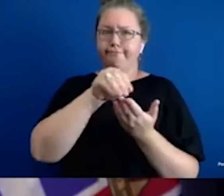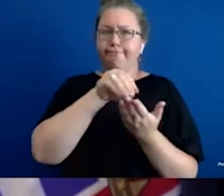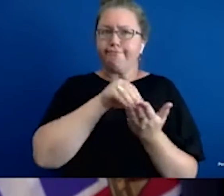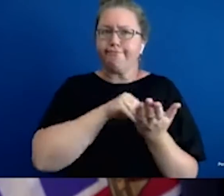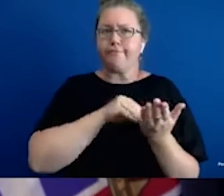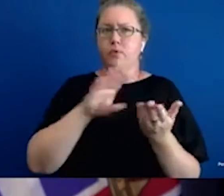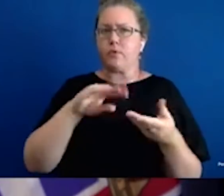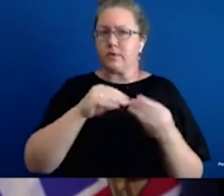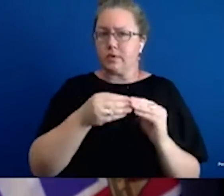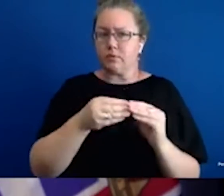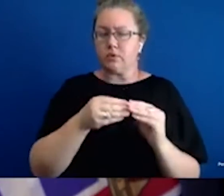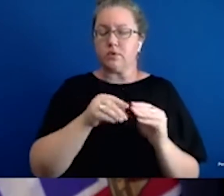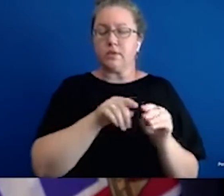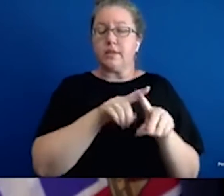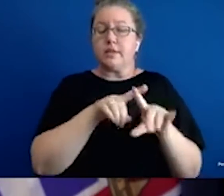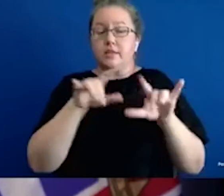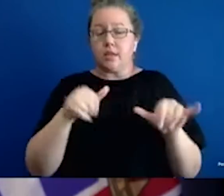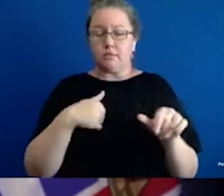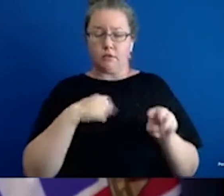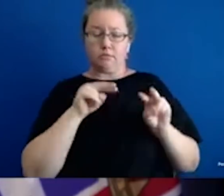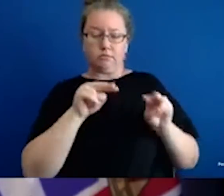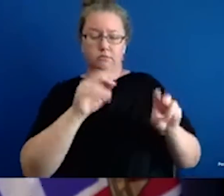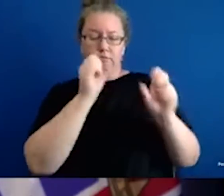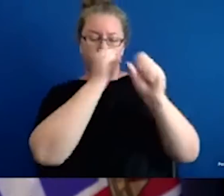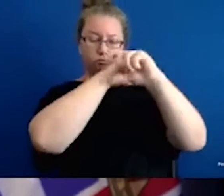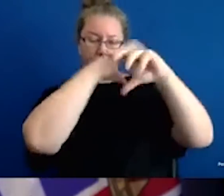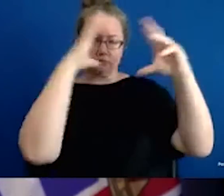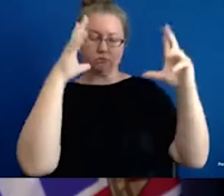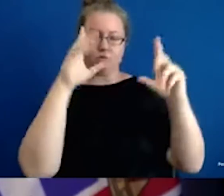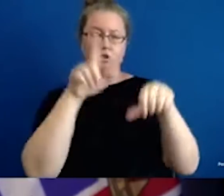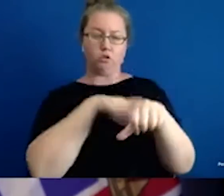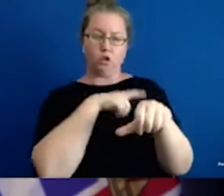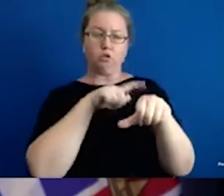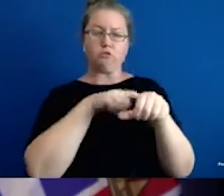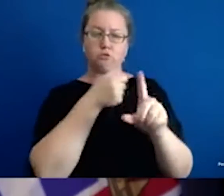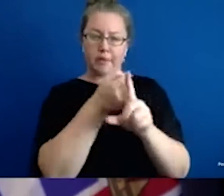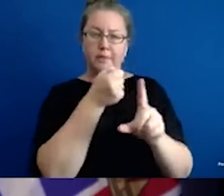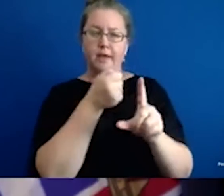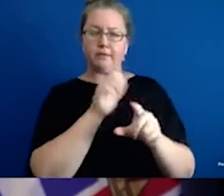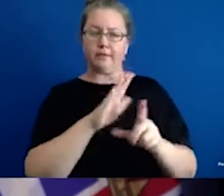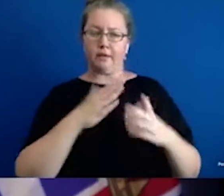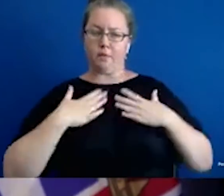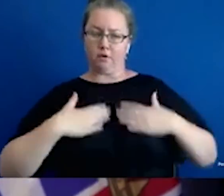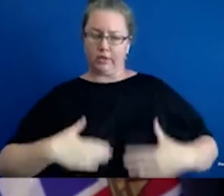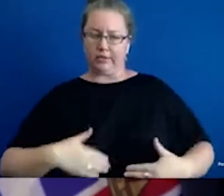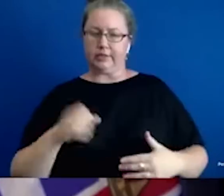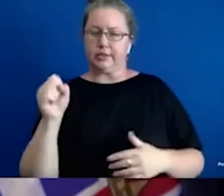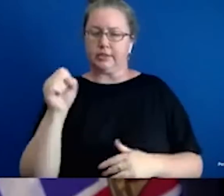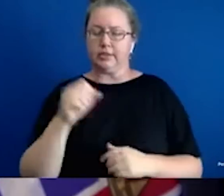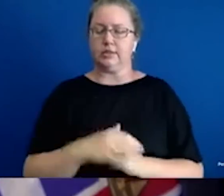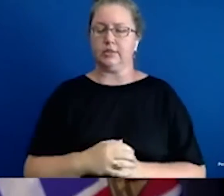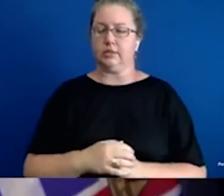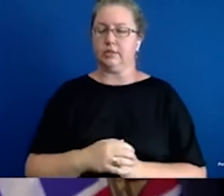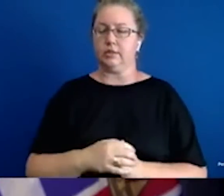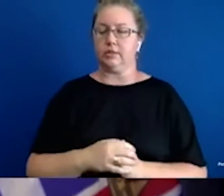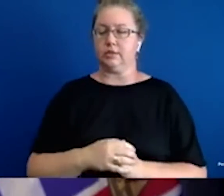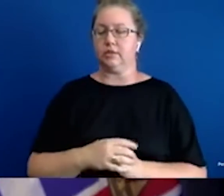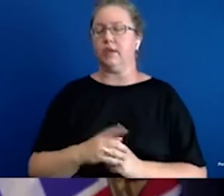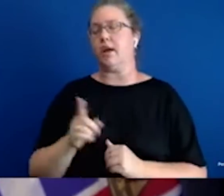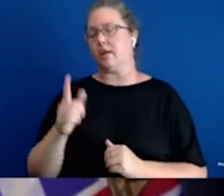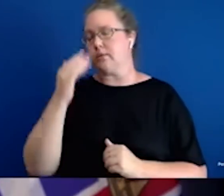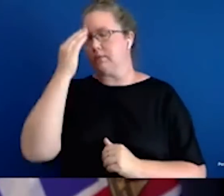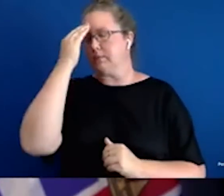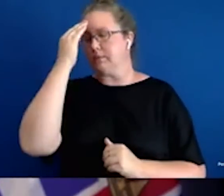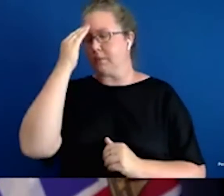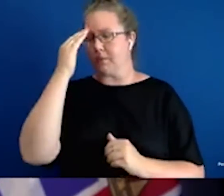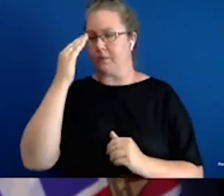both ongoing clinical management and support to people, but also so that we understand the longer term impacts. And I will say it's